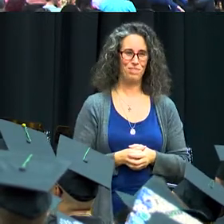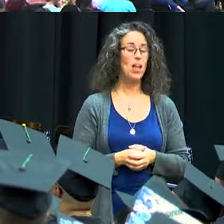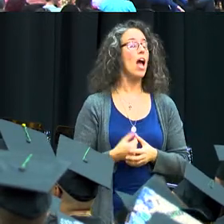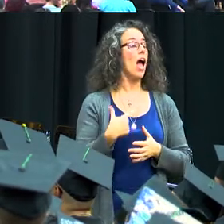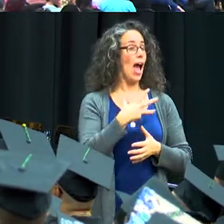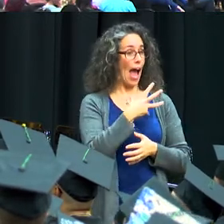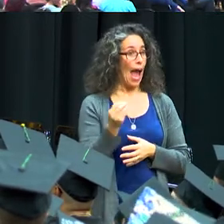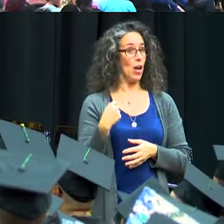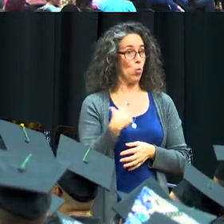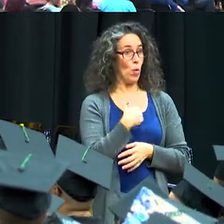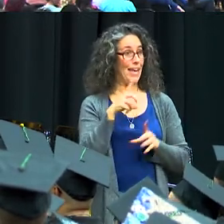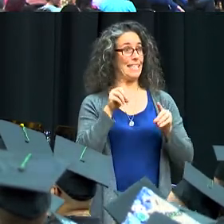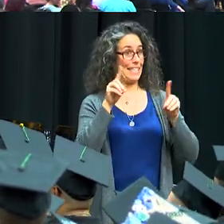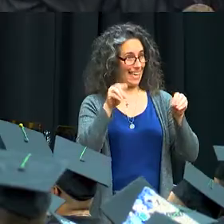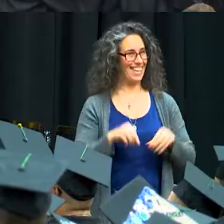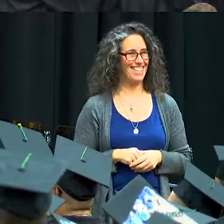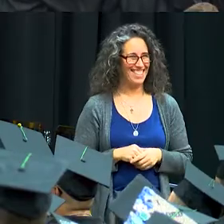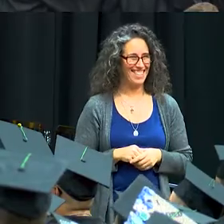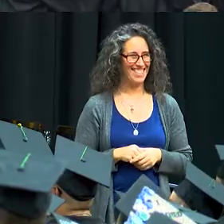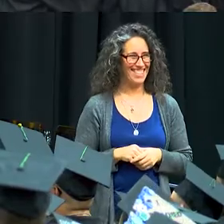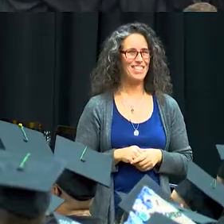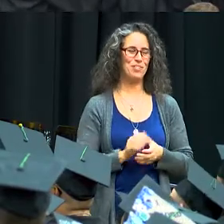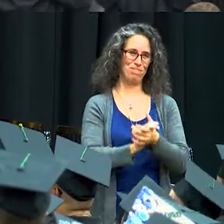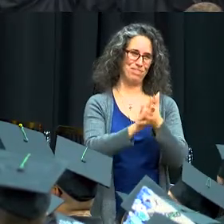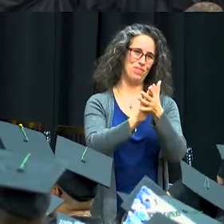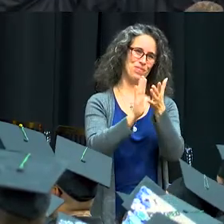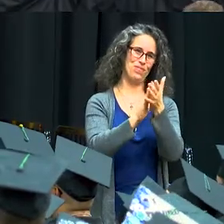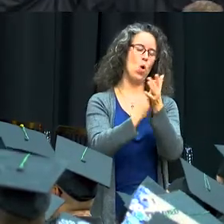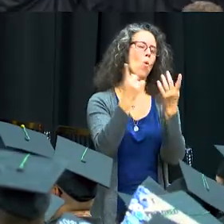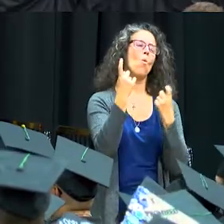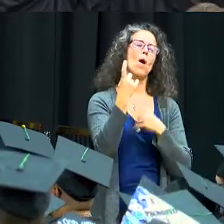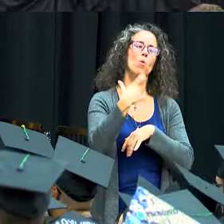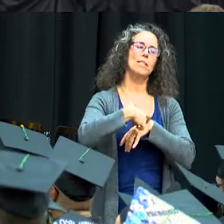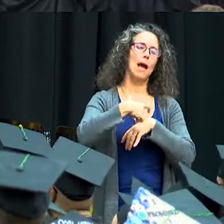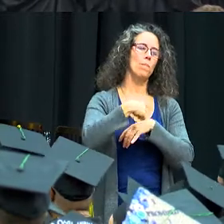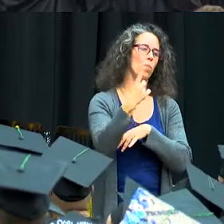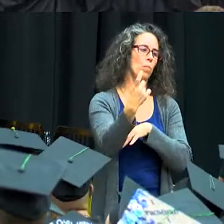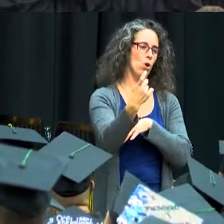And we did. Okay, one more time.